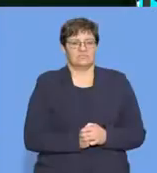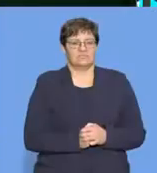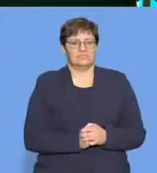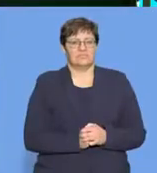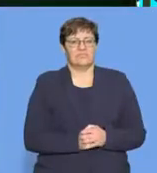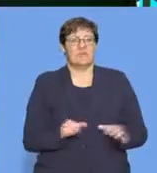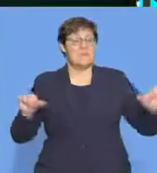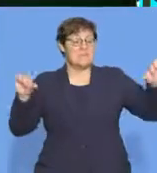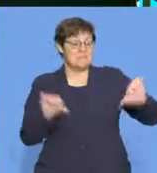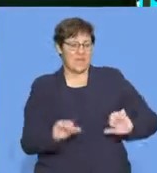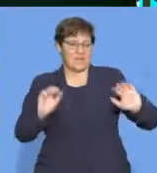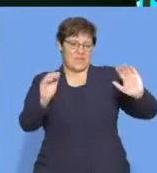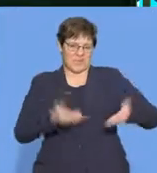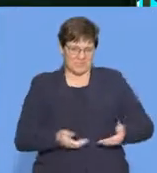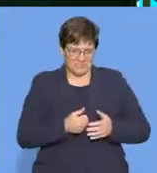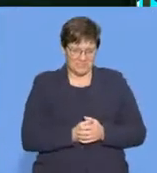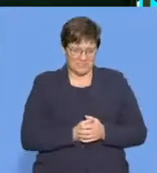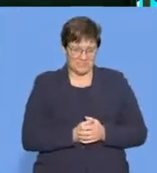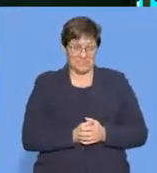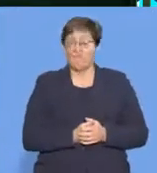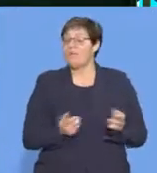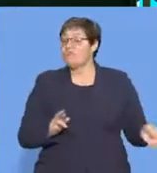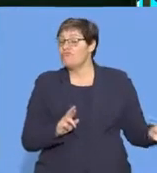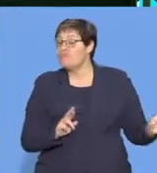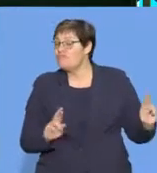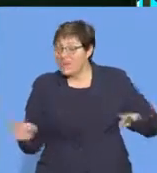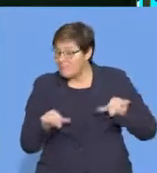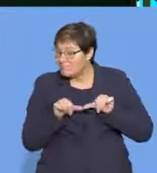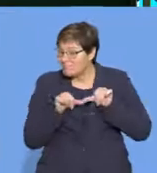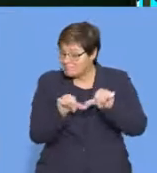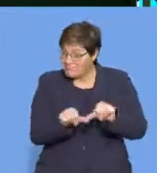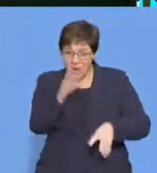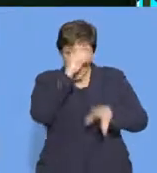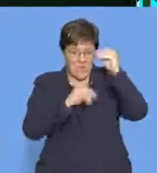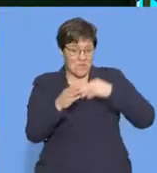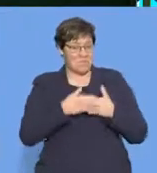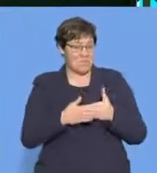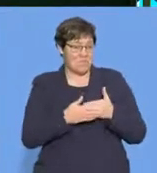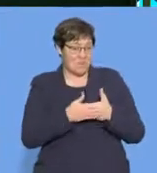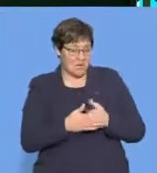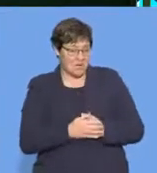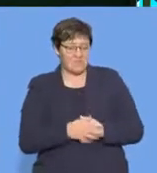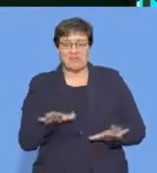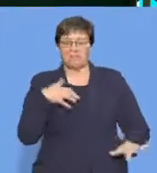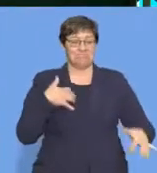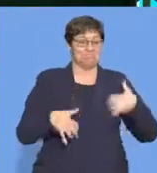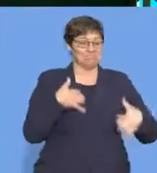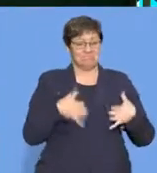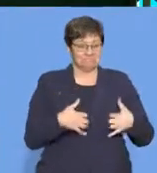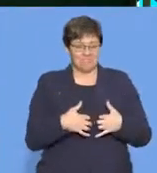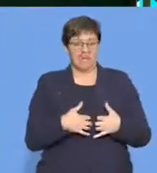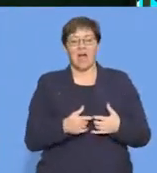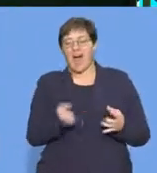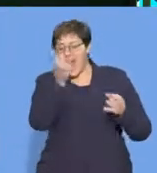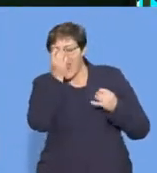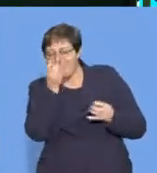Welcome back from the break. I hope you're ready to carry on learning. It's very exciting information